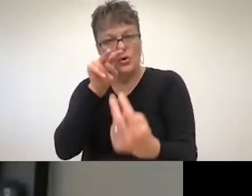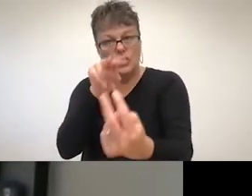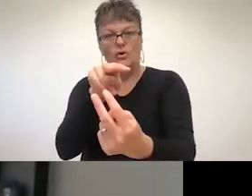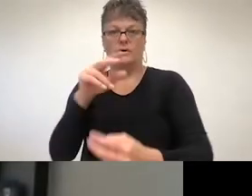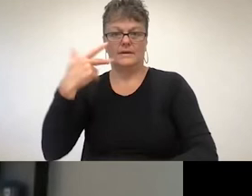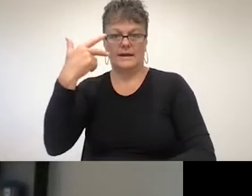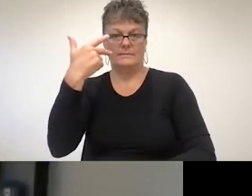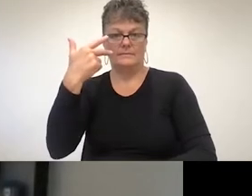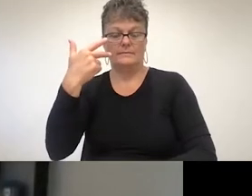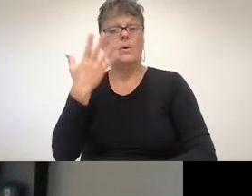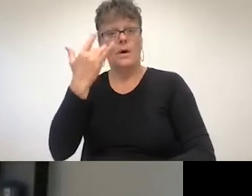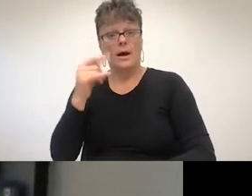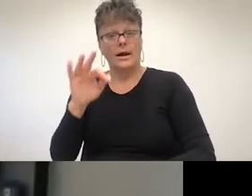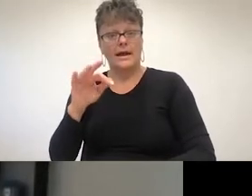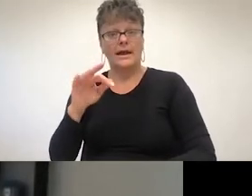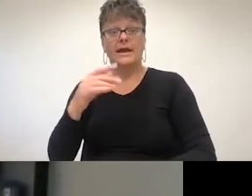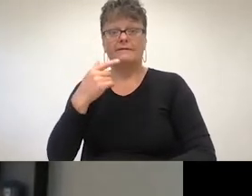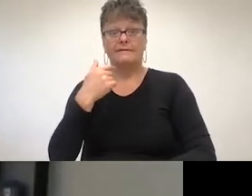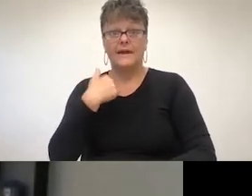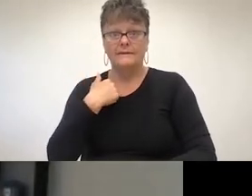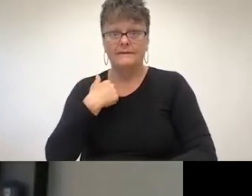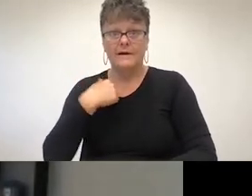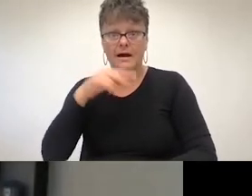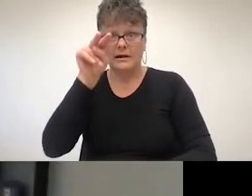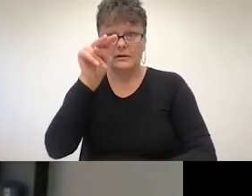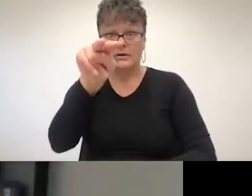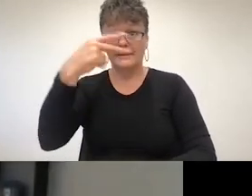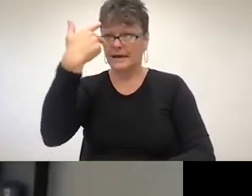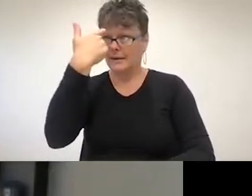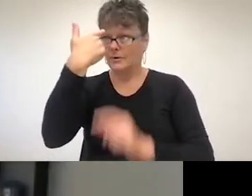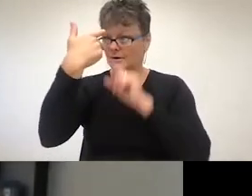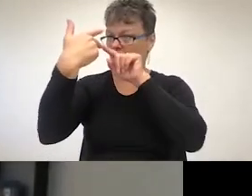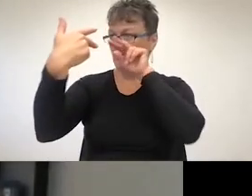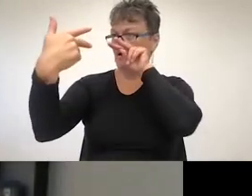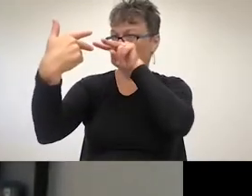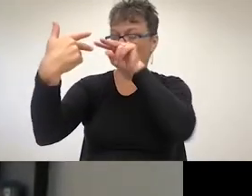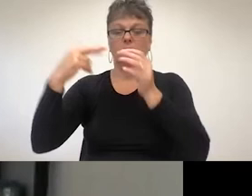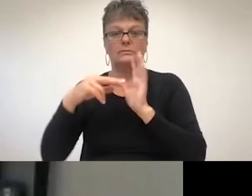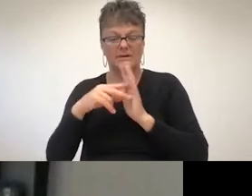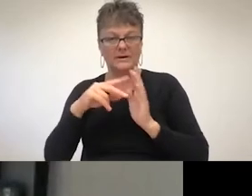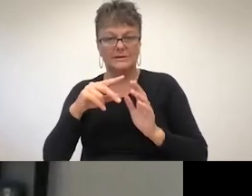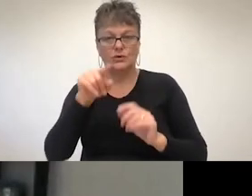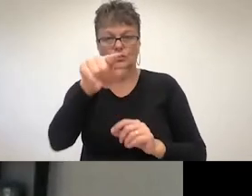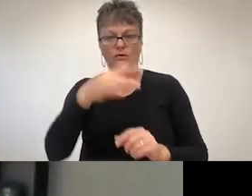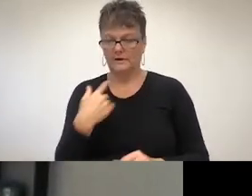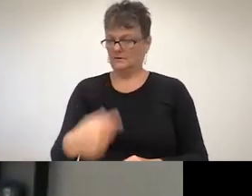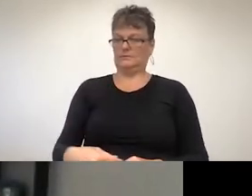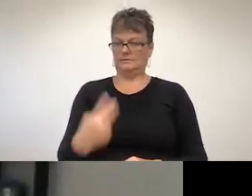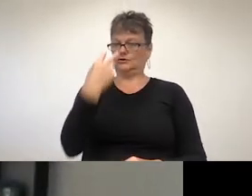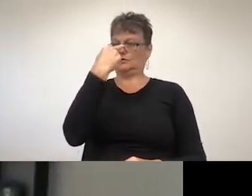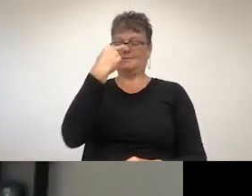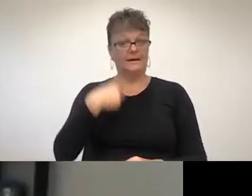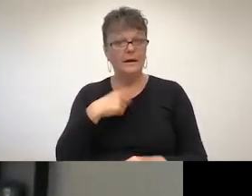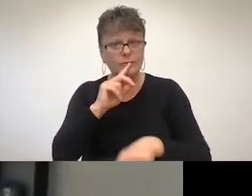side feel like I'm looking at you. And I am looking at you because I'm excited to be here with you. What that also means is that I don't follow what's